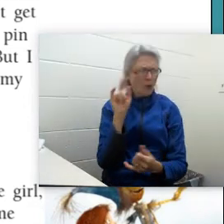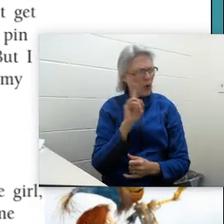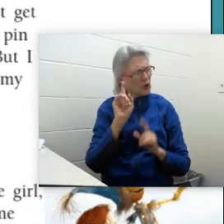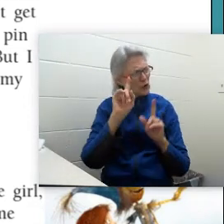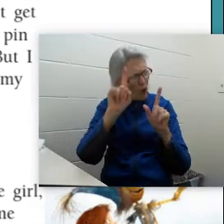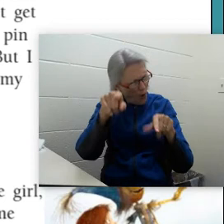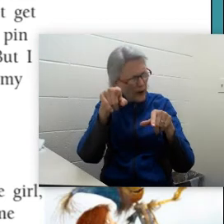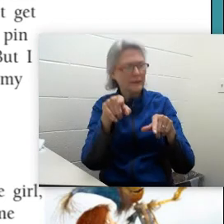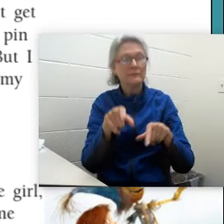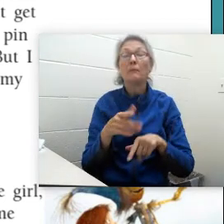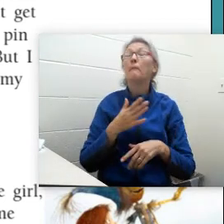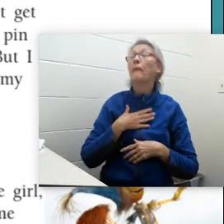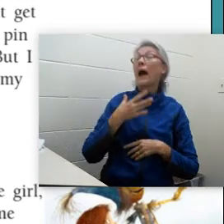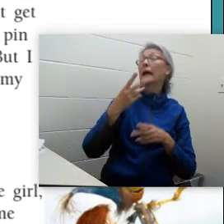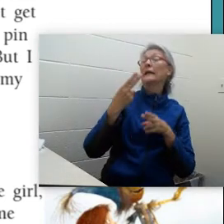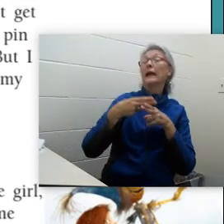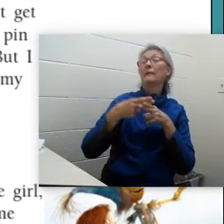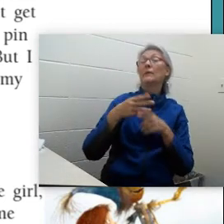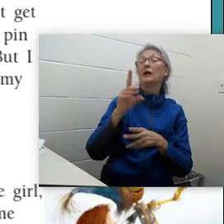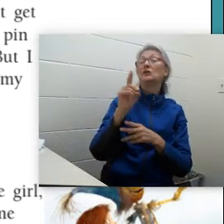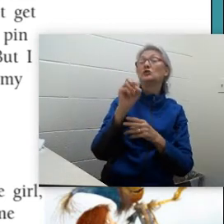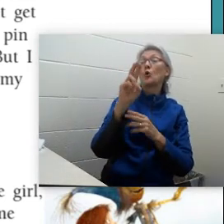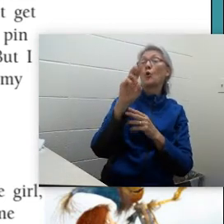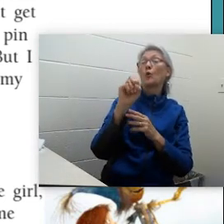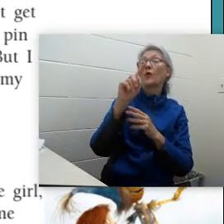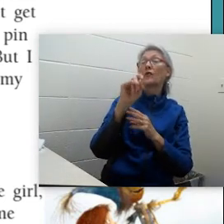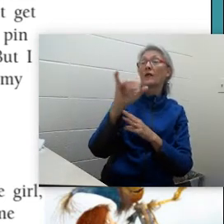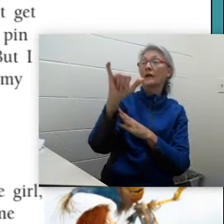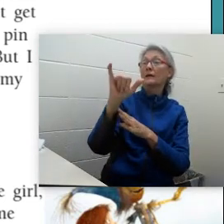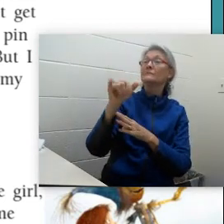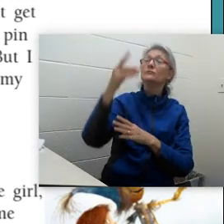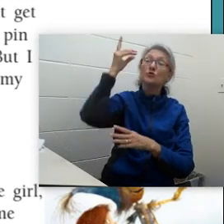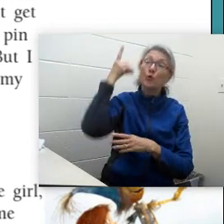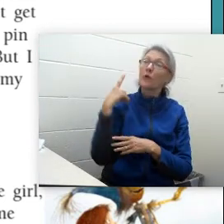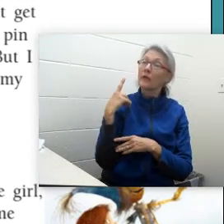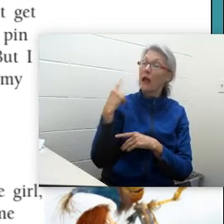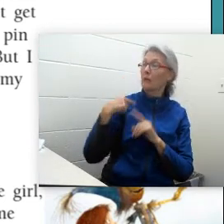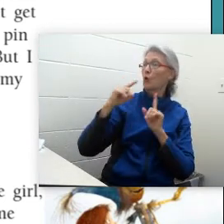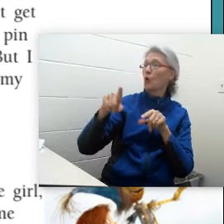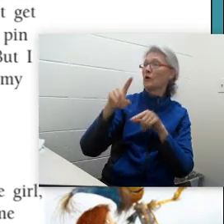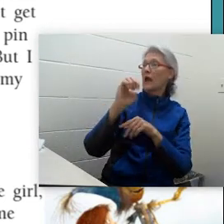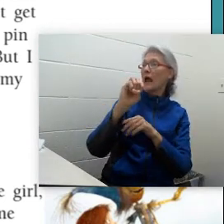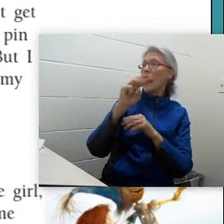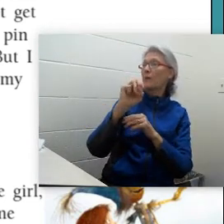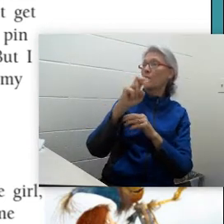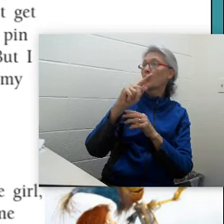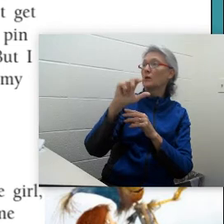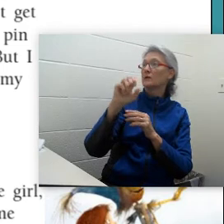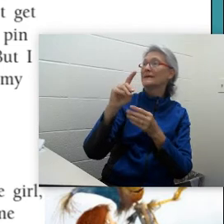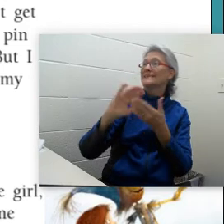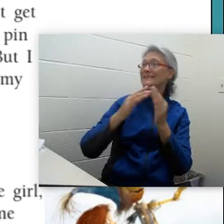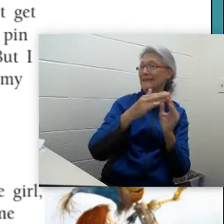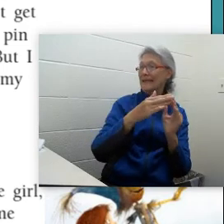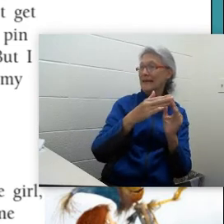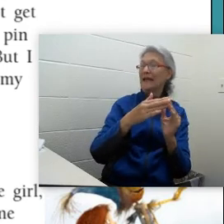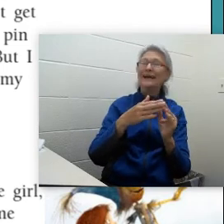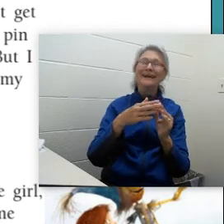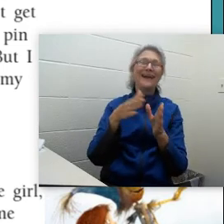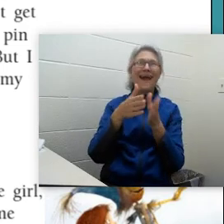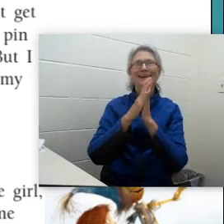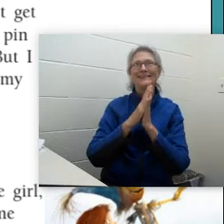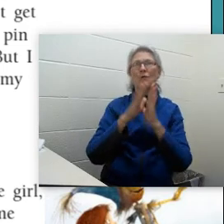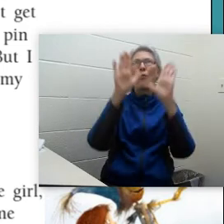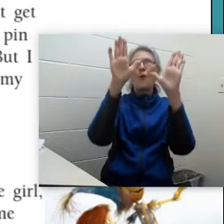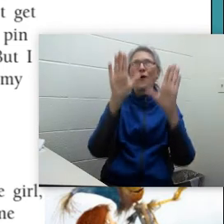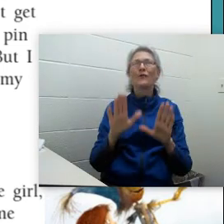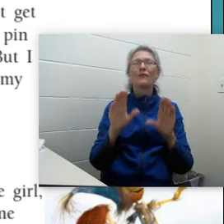going?" "My name is Dorothy," said the girl, "and I am going to the Emerald City to ask the Great Oz to send me back to